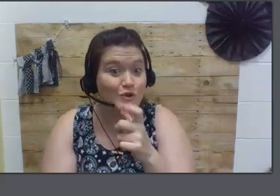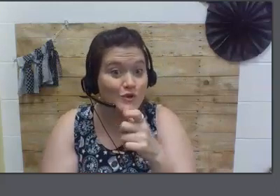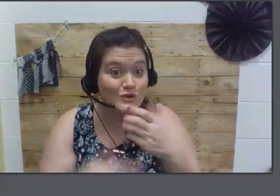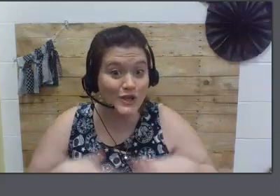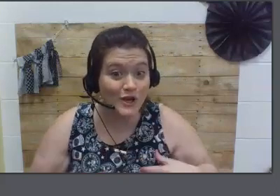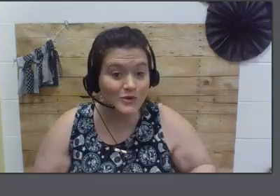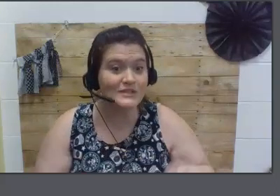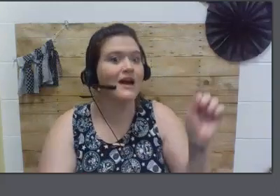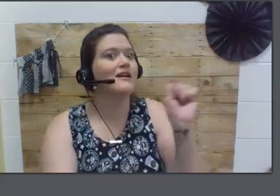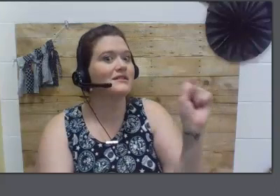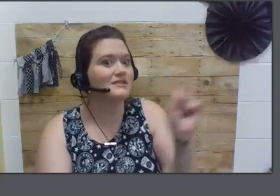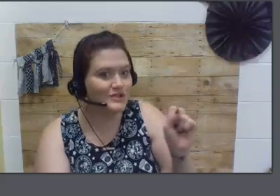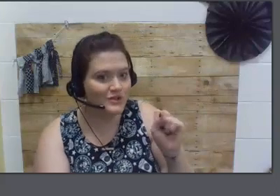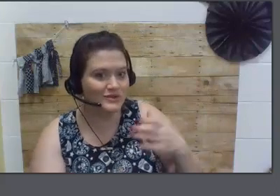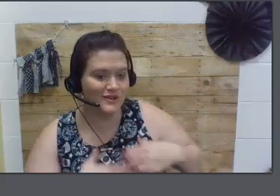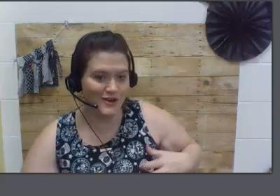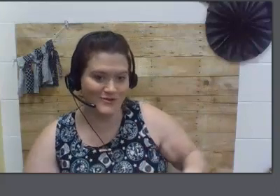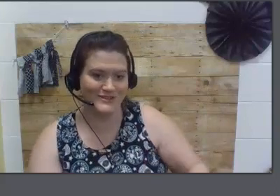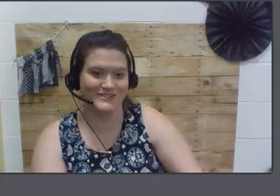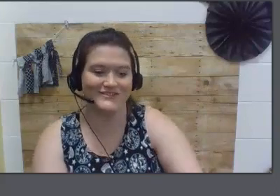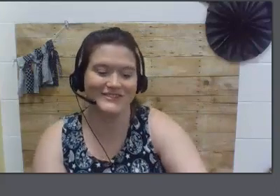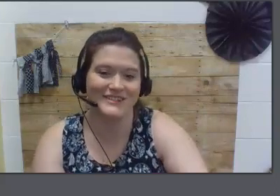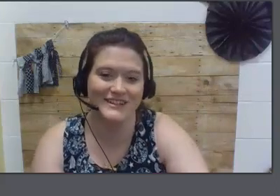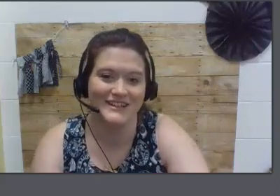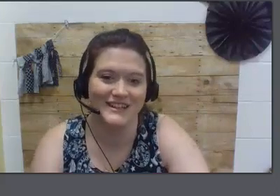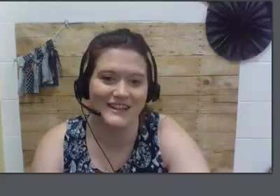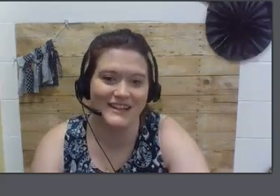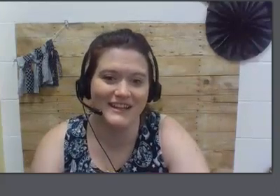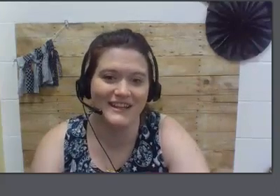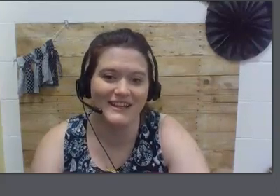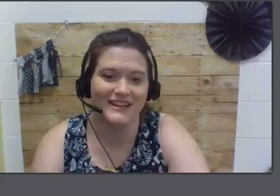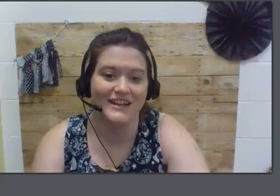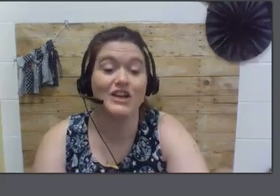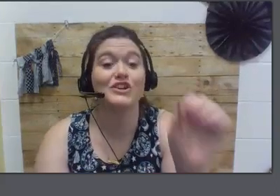sews whose clothes? Sue's clothes.